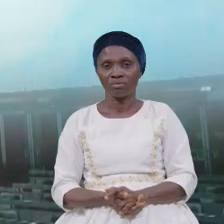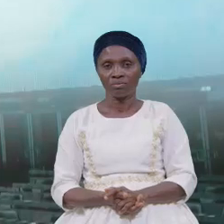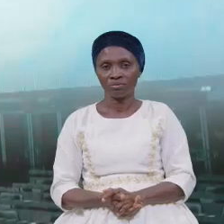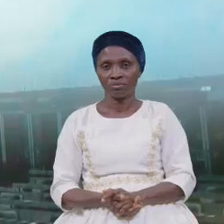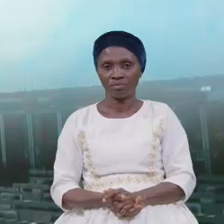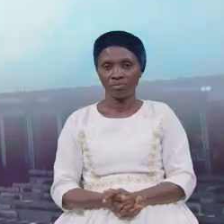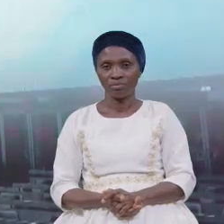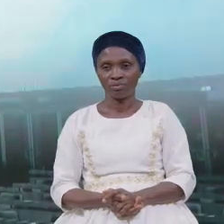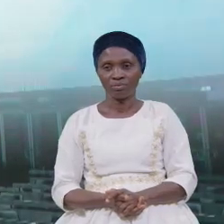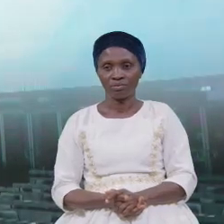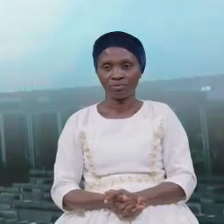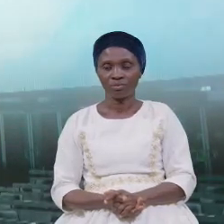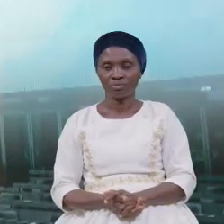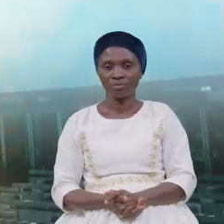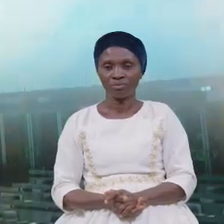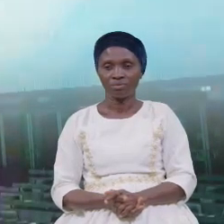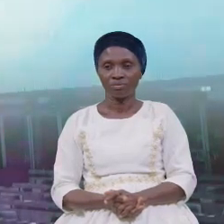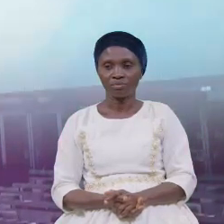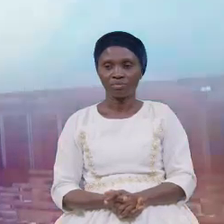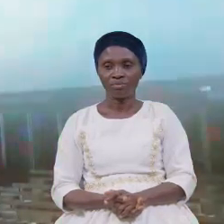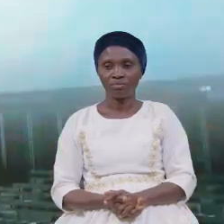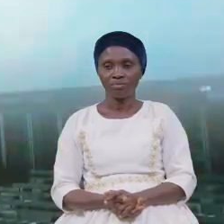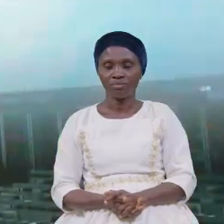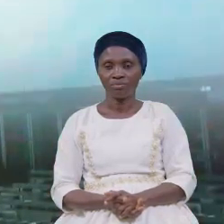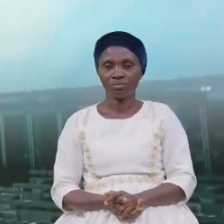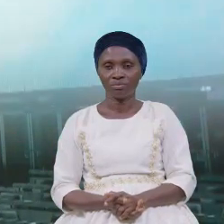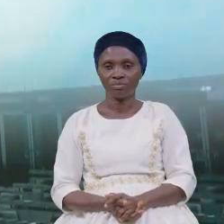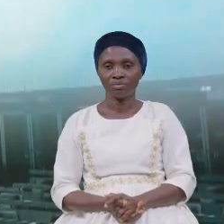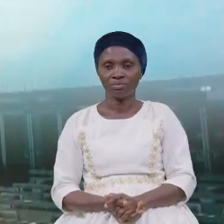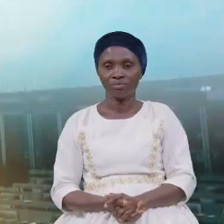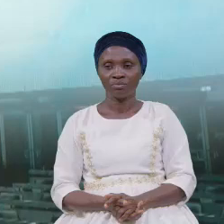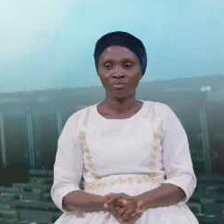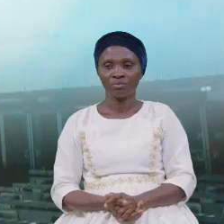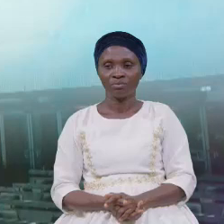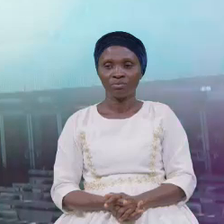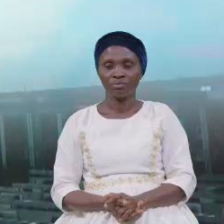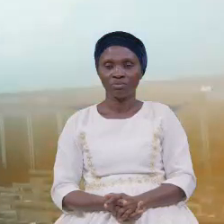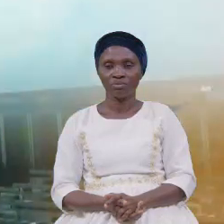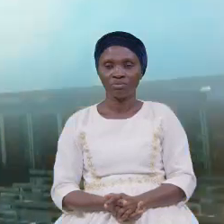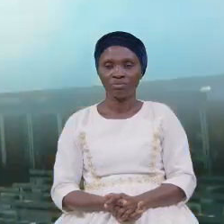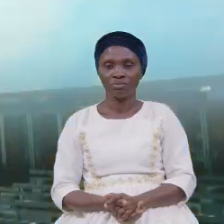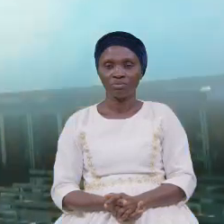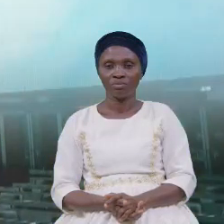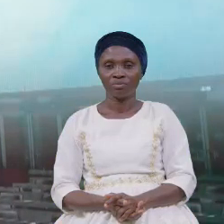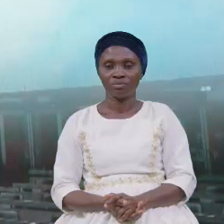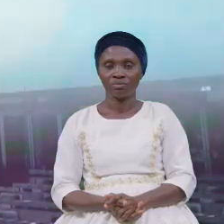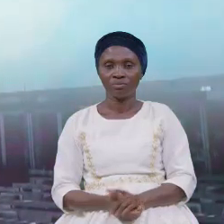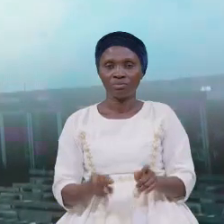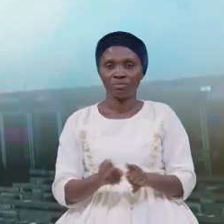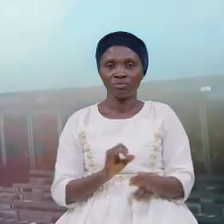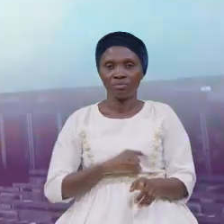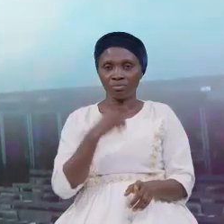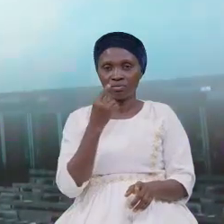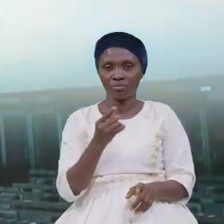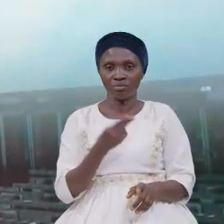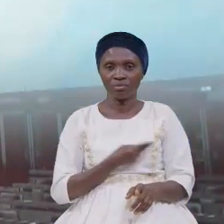Alpha locations believer banquets on Sunday, like I've told us, 1st September